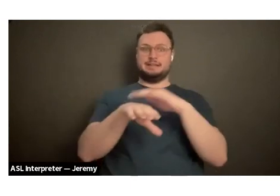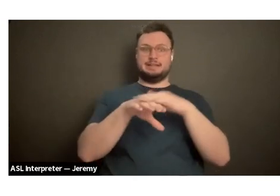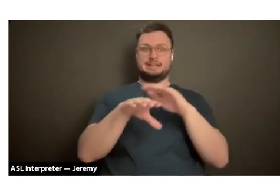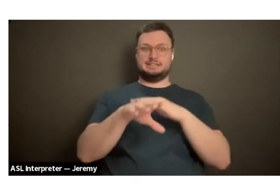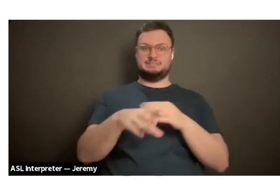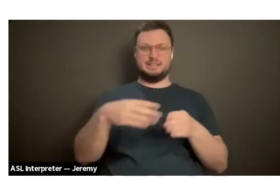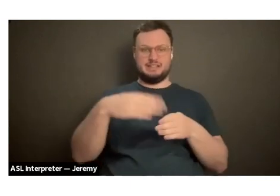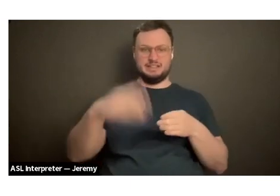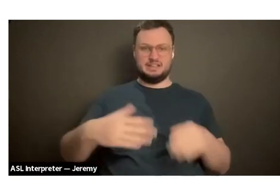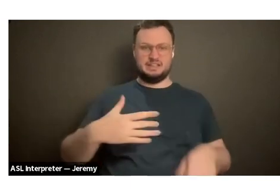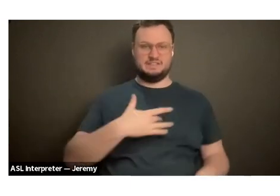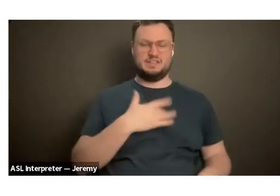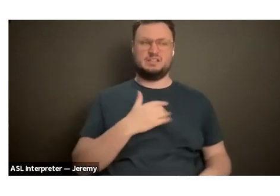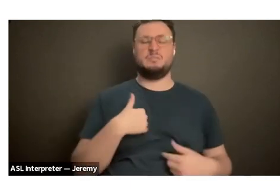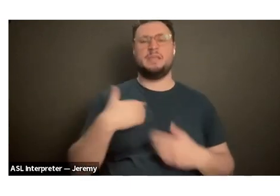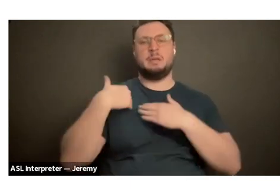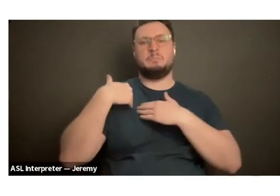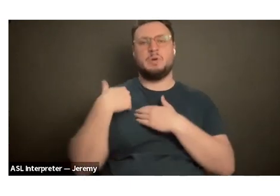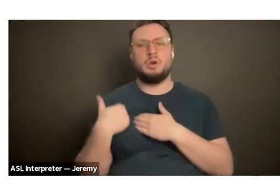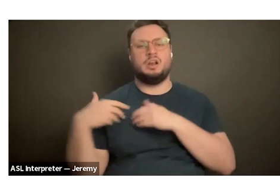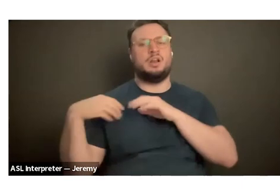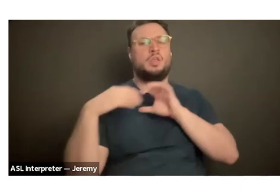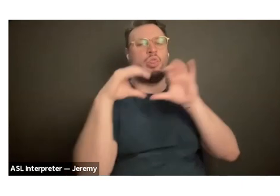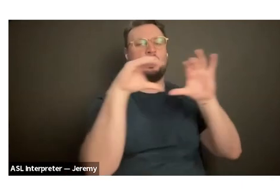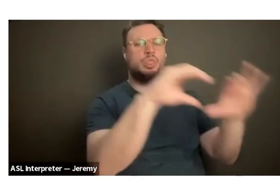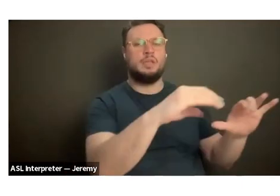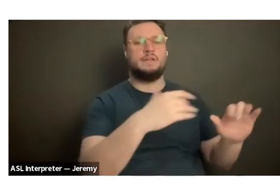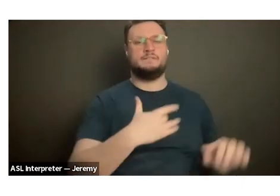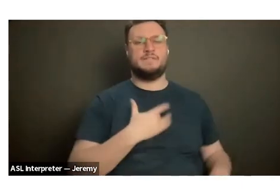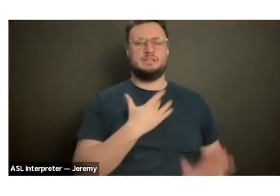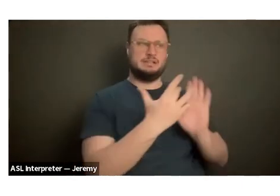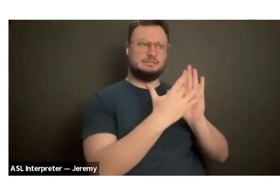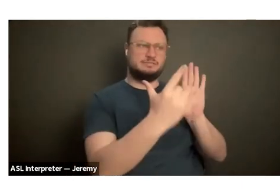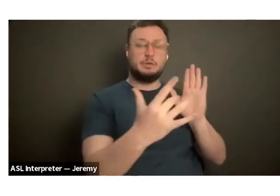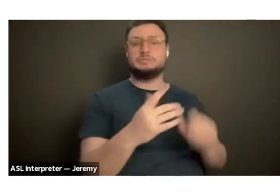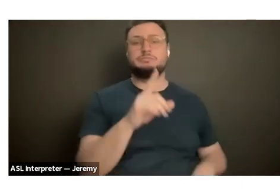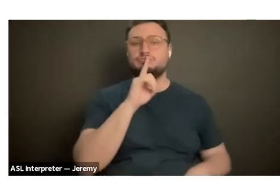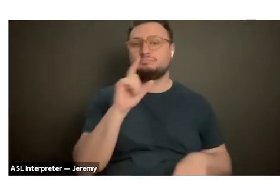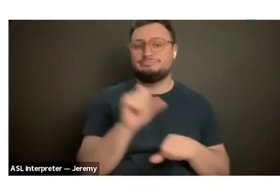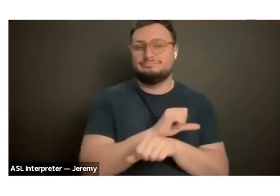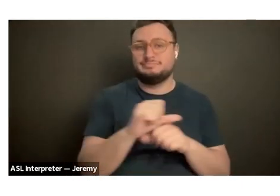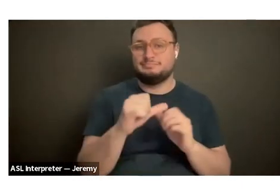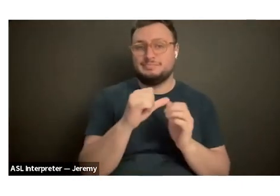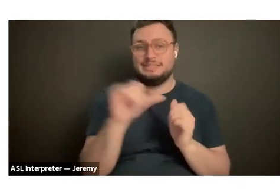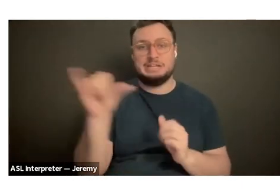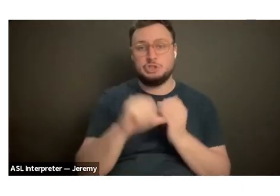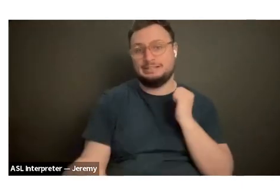feeling like a burden, violated, or just plain shitty.